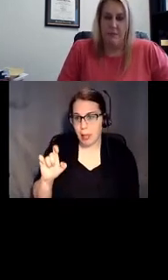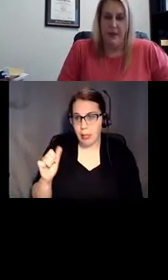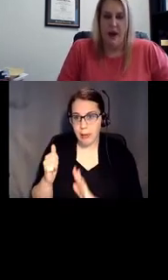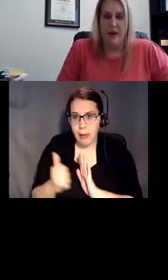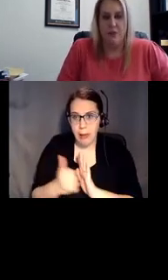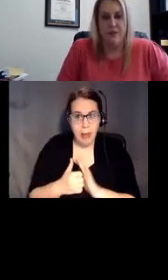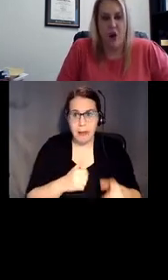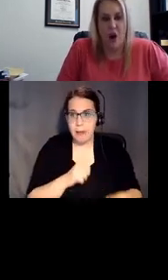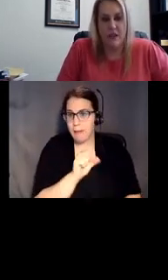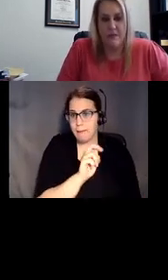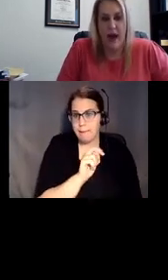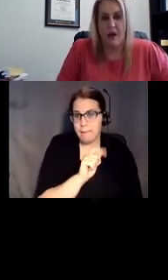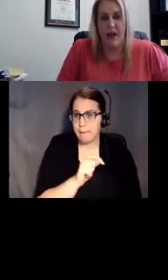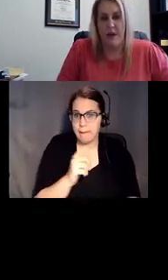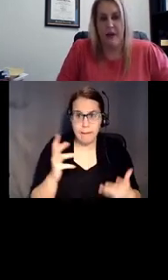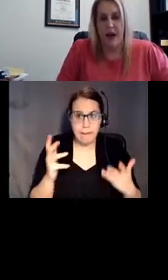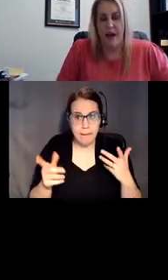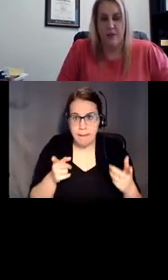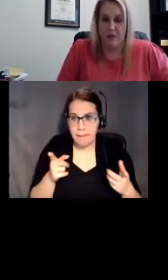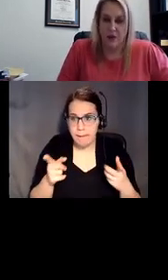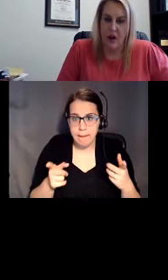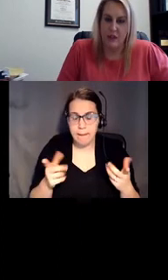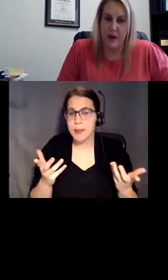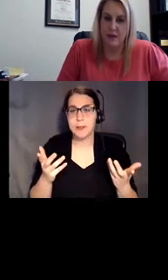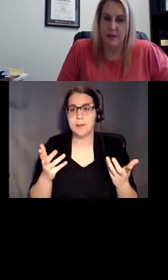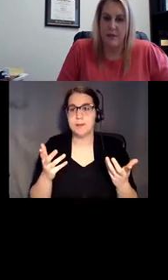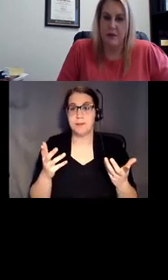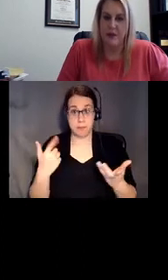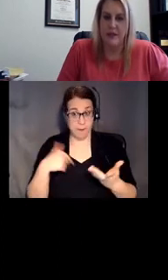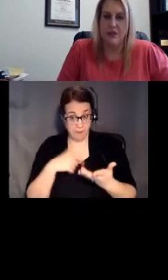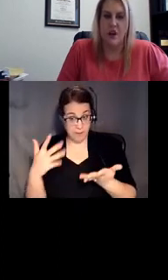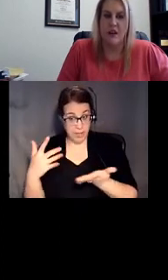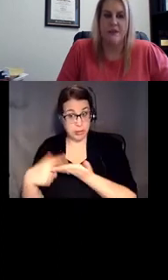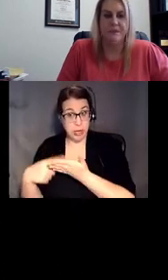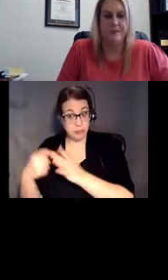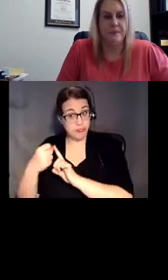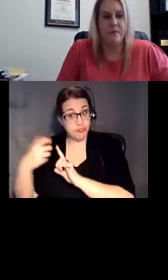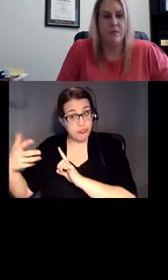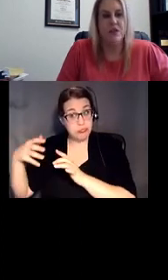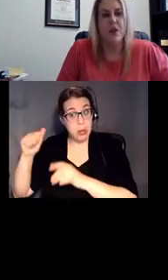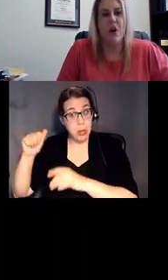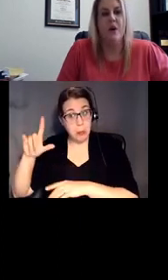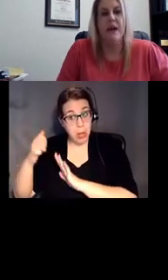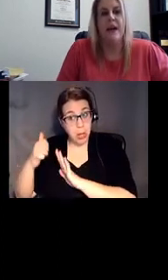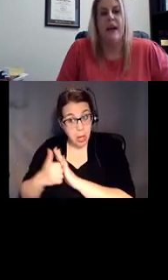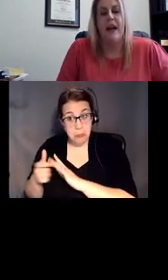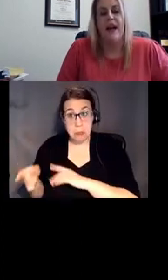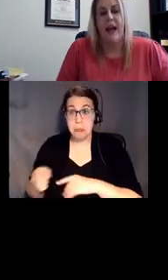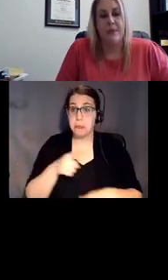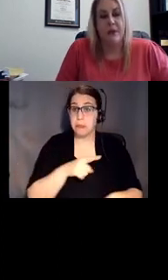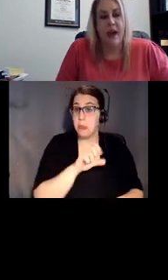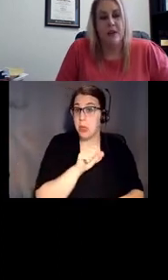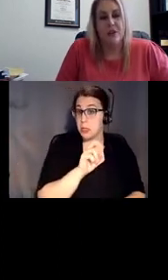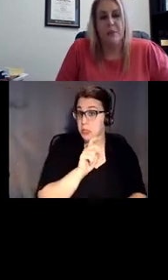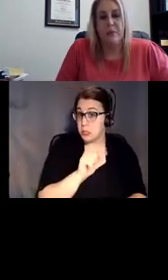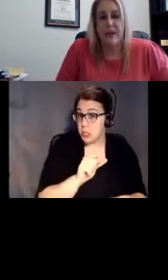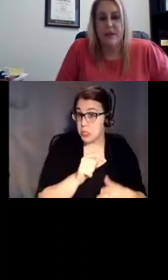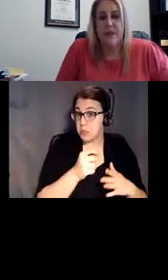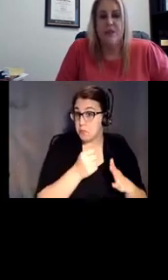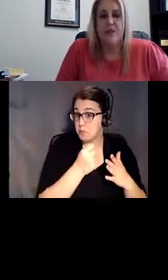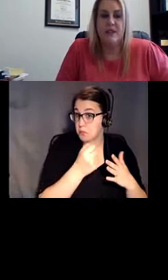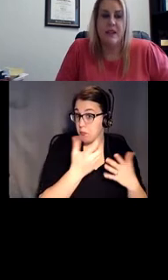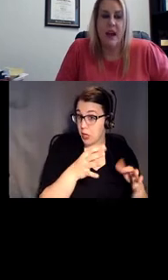trusts, because we've talked about ABLE accounts, we've talked about supplemental needs trusts. So ABLE accounts